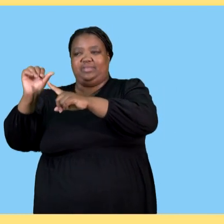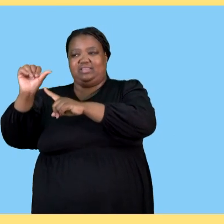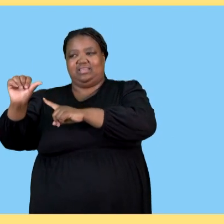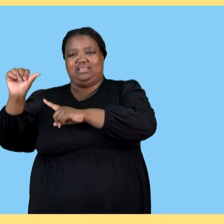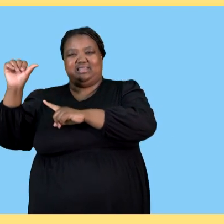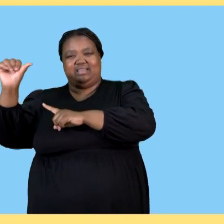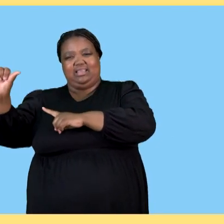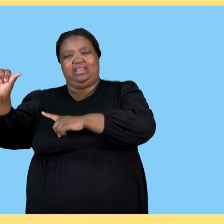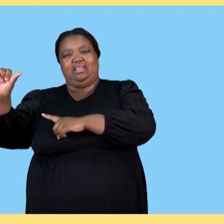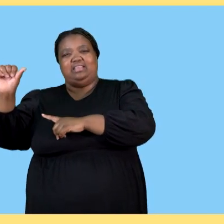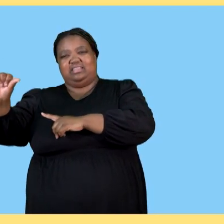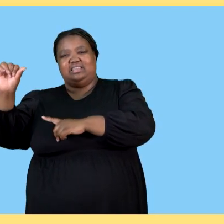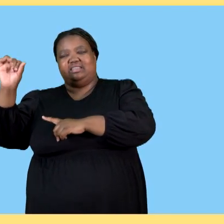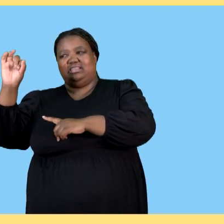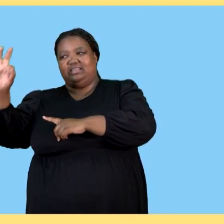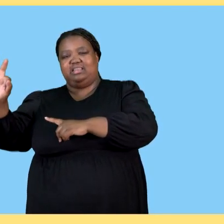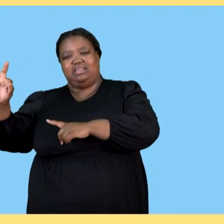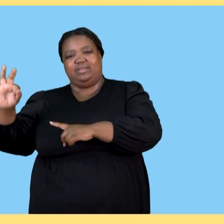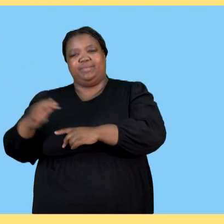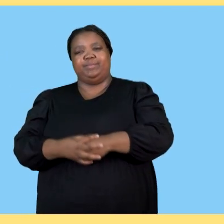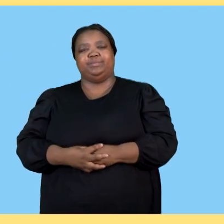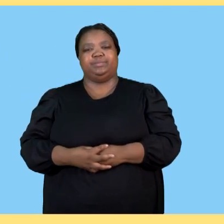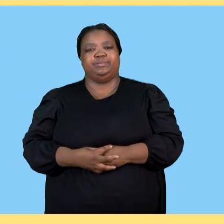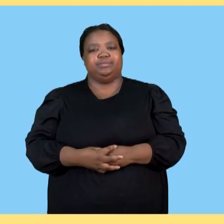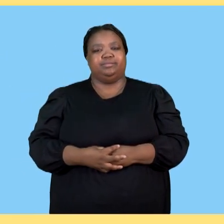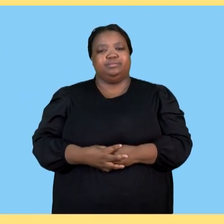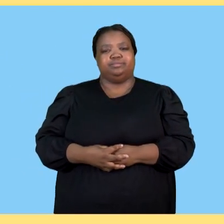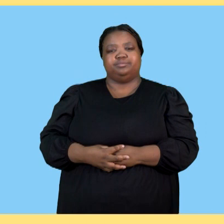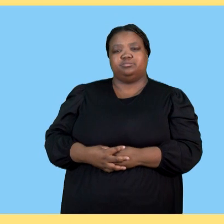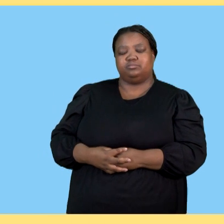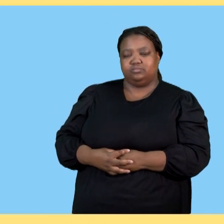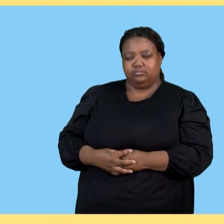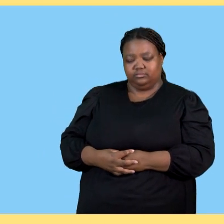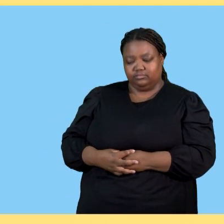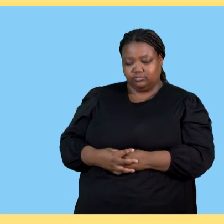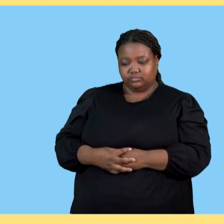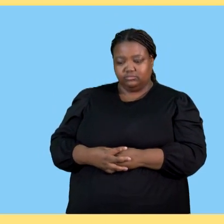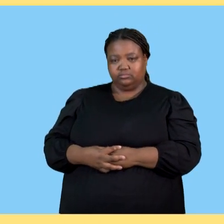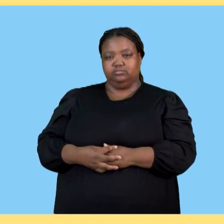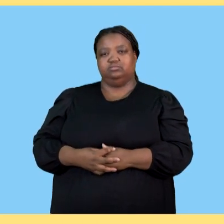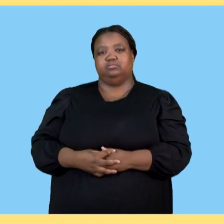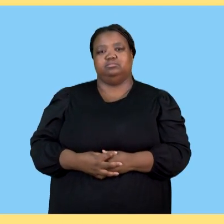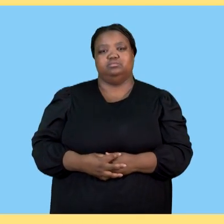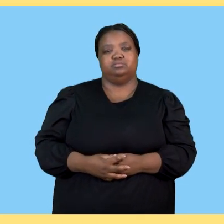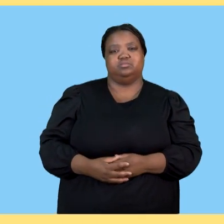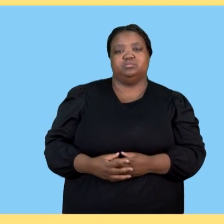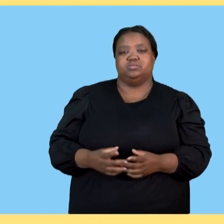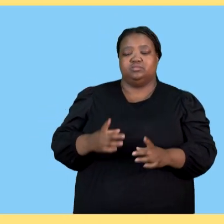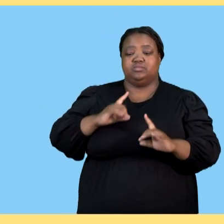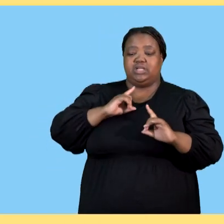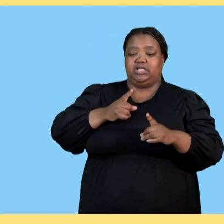by 63,000. When you punch that in the calculator, it will then give you